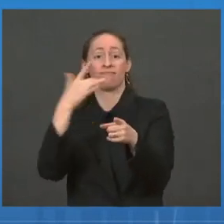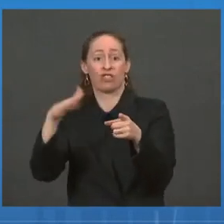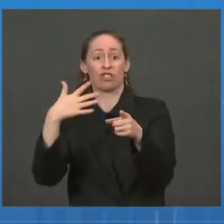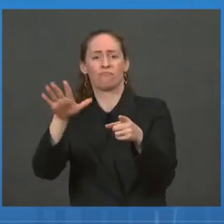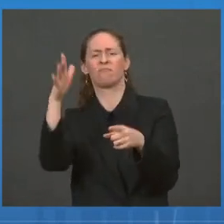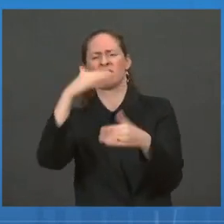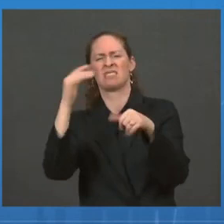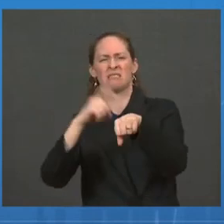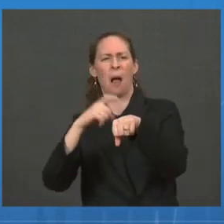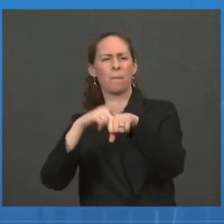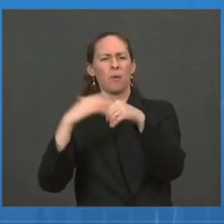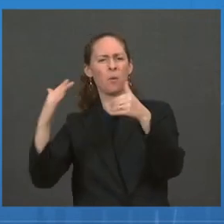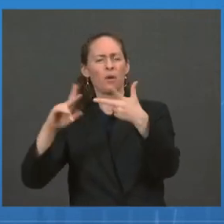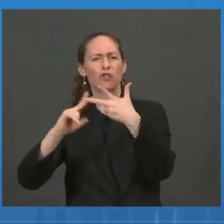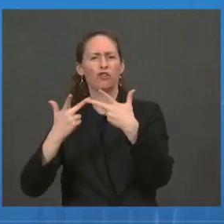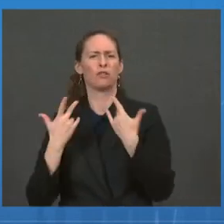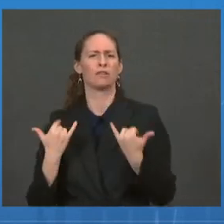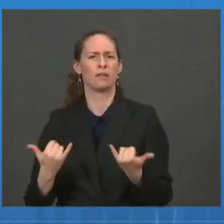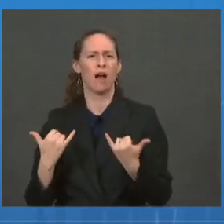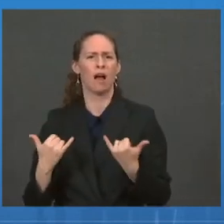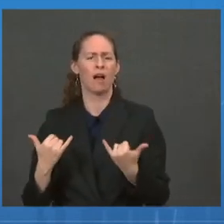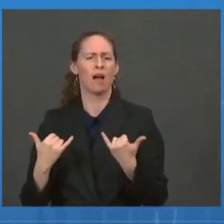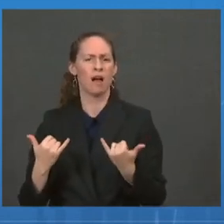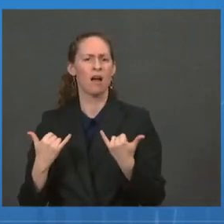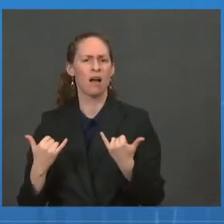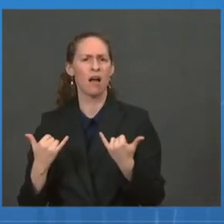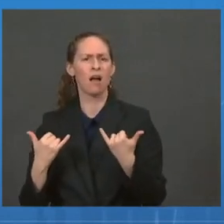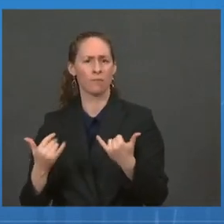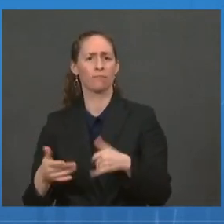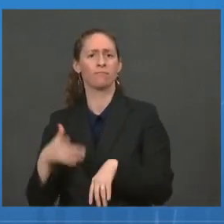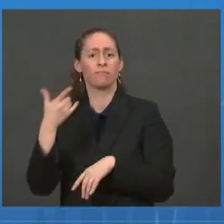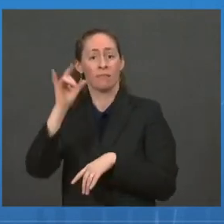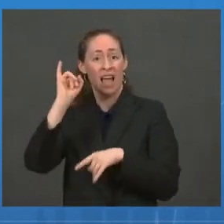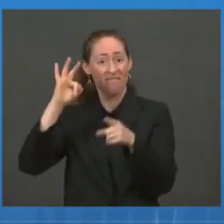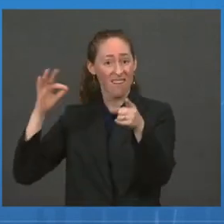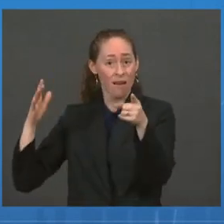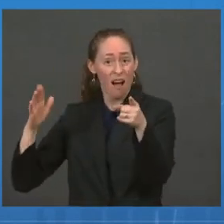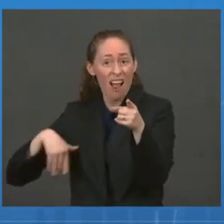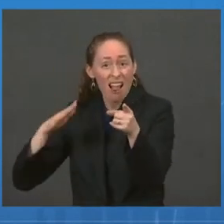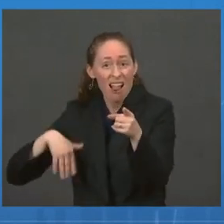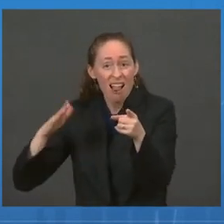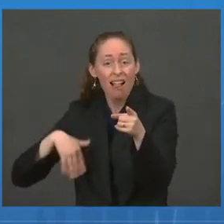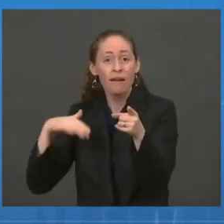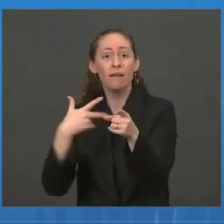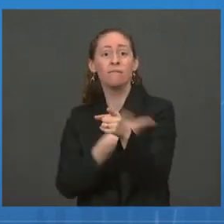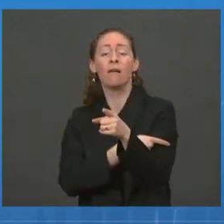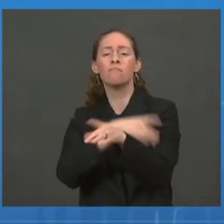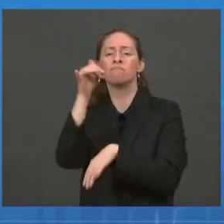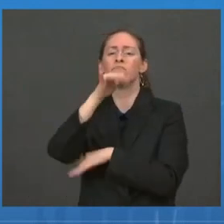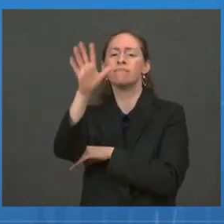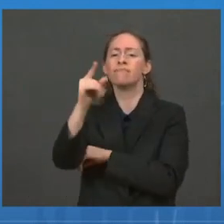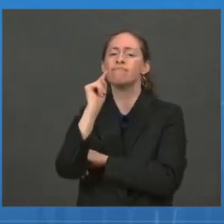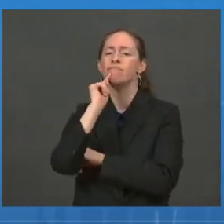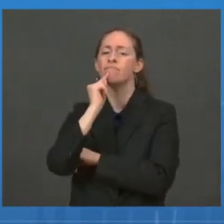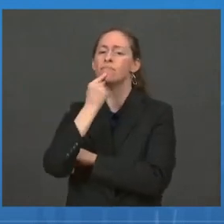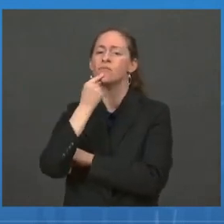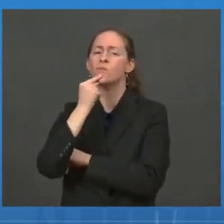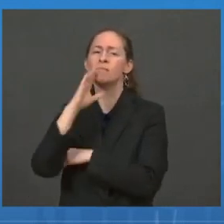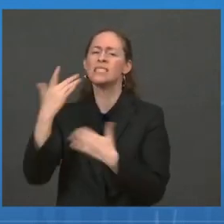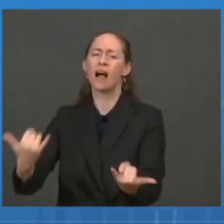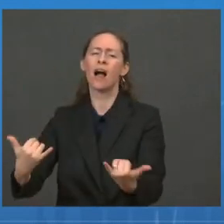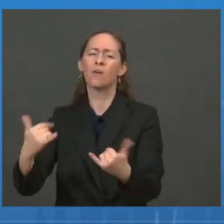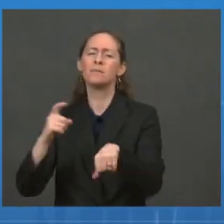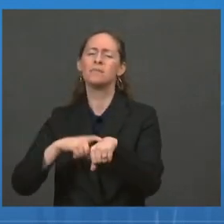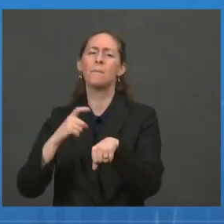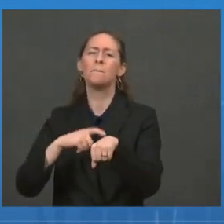the time to get vaccinated we also know that vaccination helps protect you your loved ones and your community from coca-19